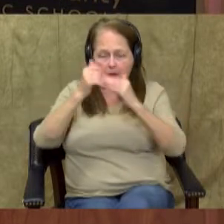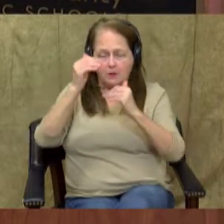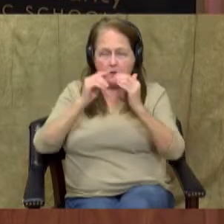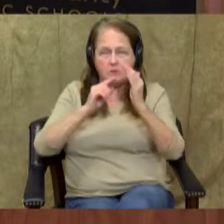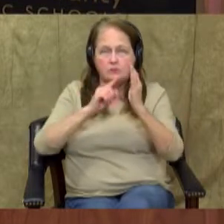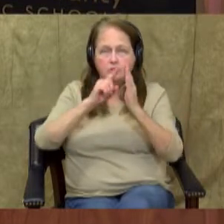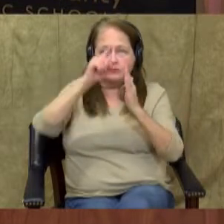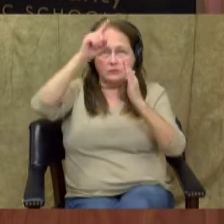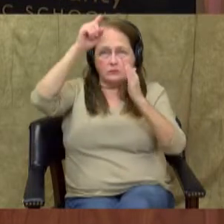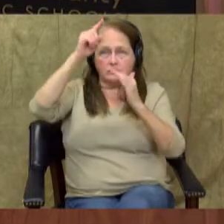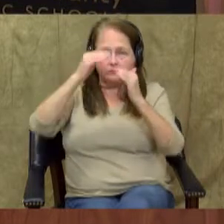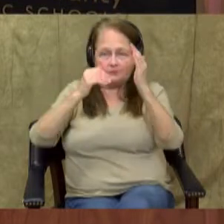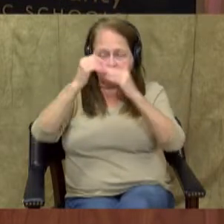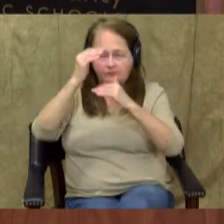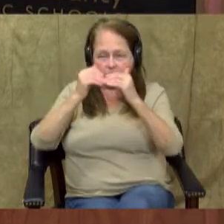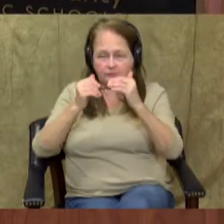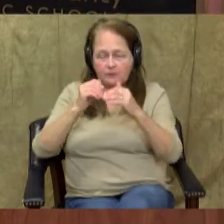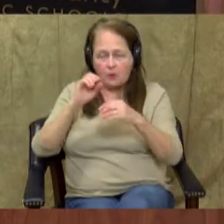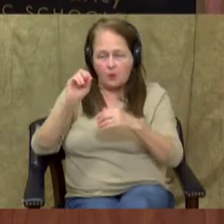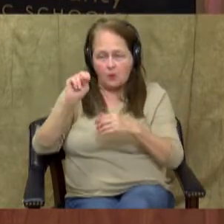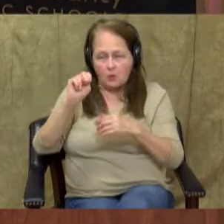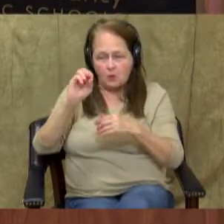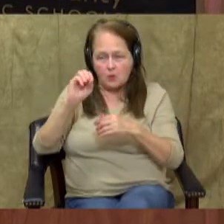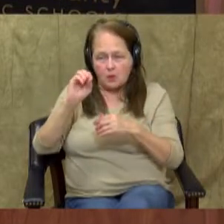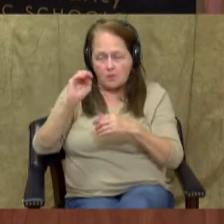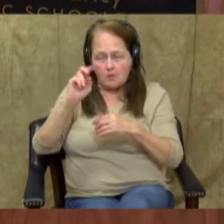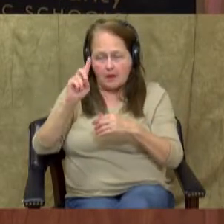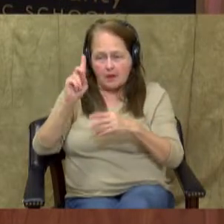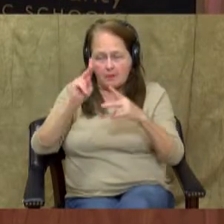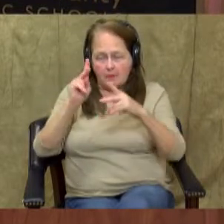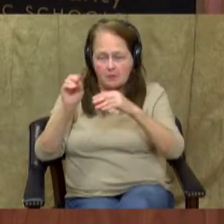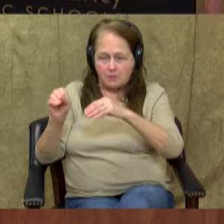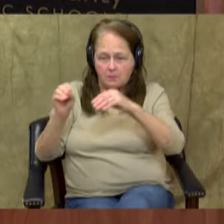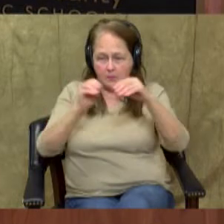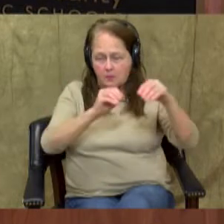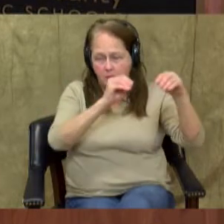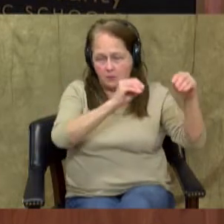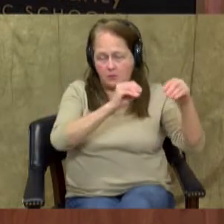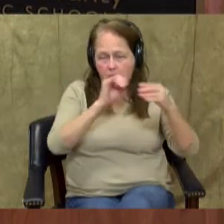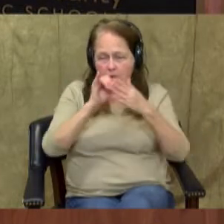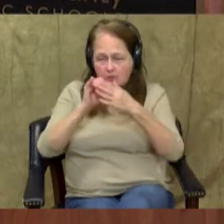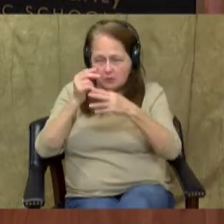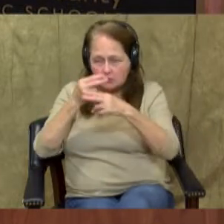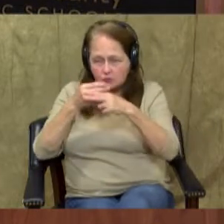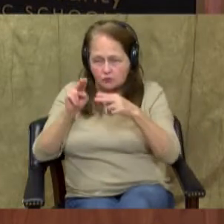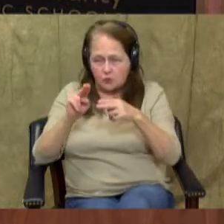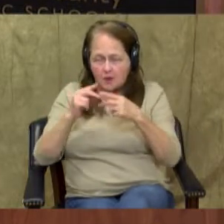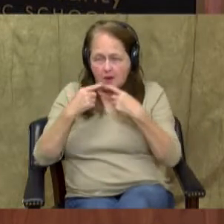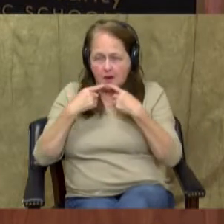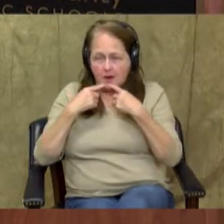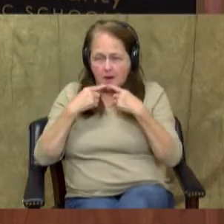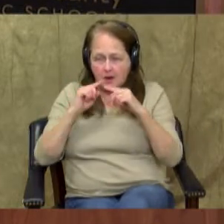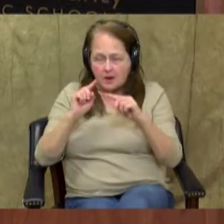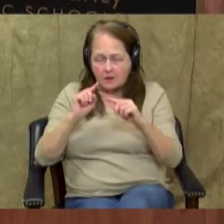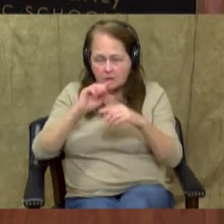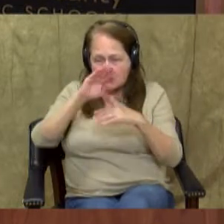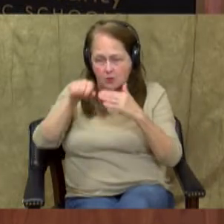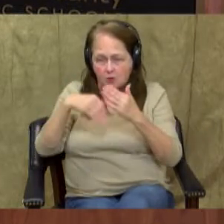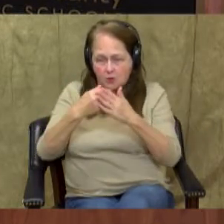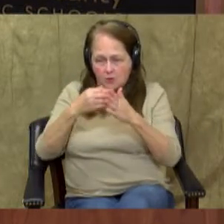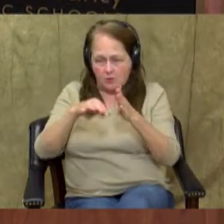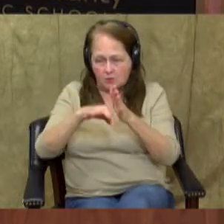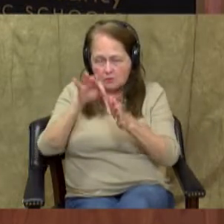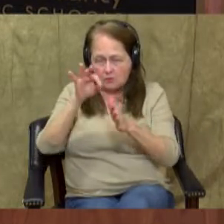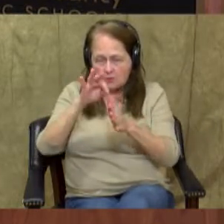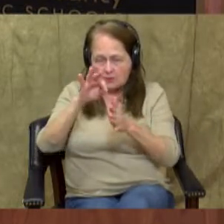then 3% thought of the nomadic people that live in this region. Well, the short answer is all of this is found